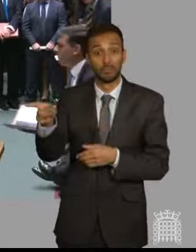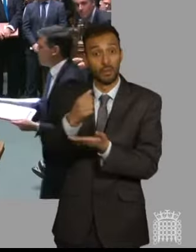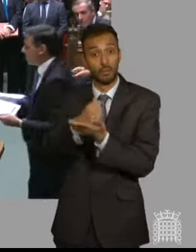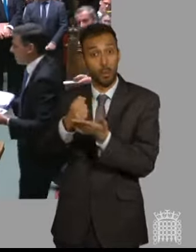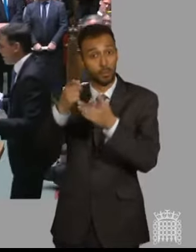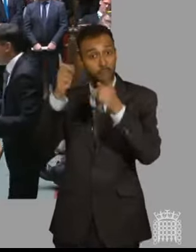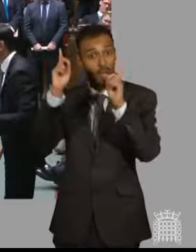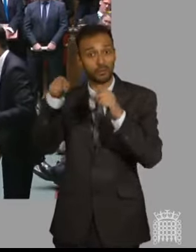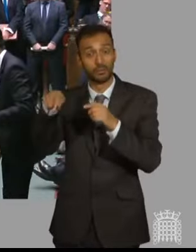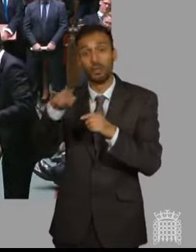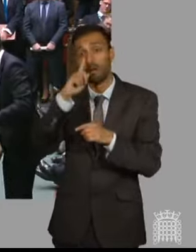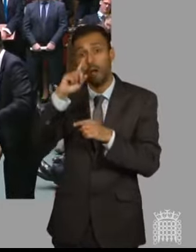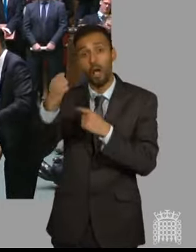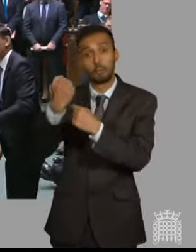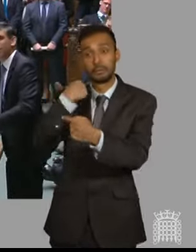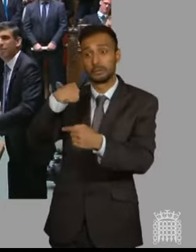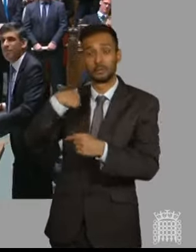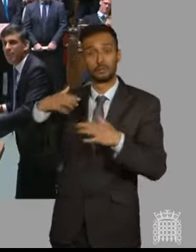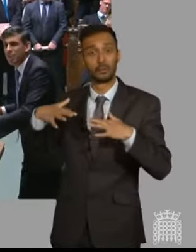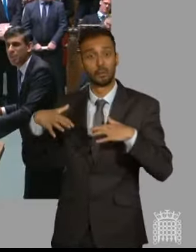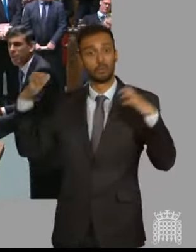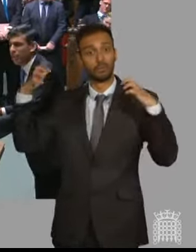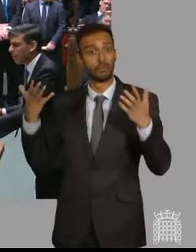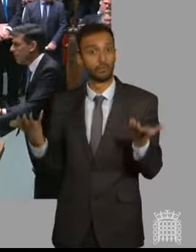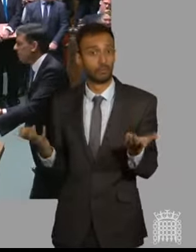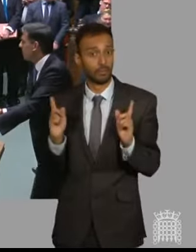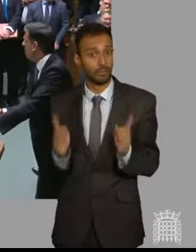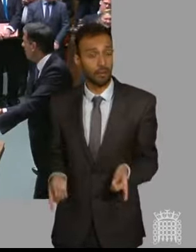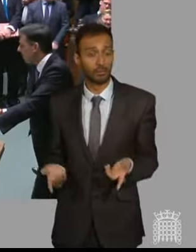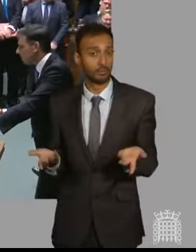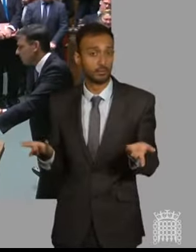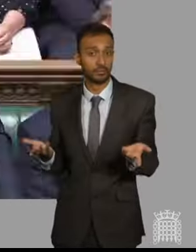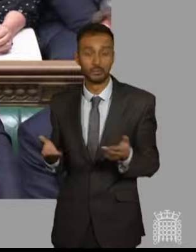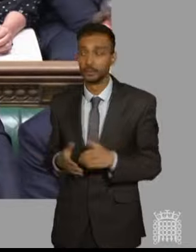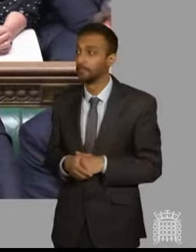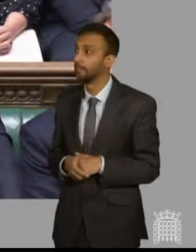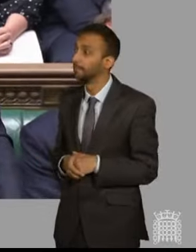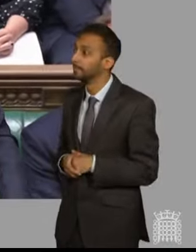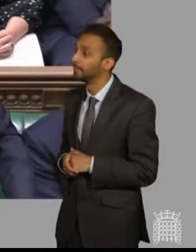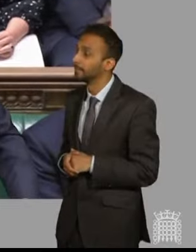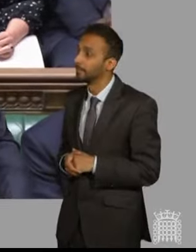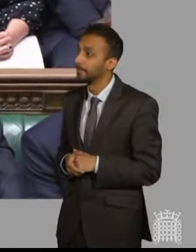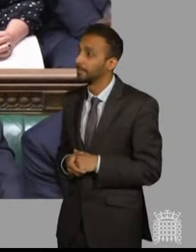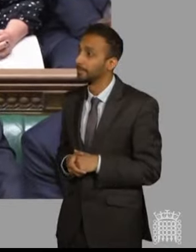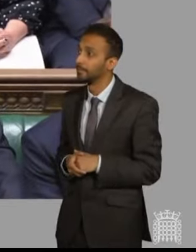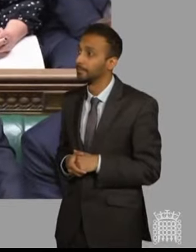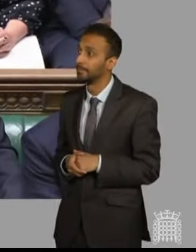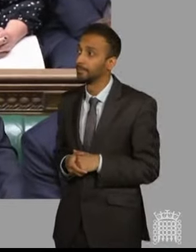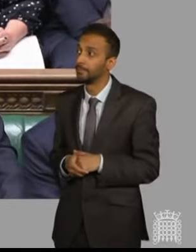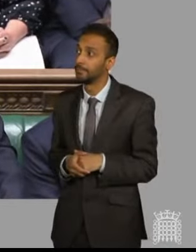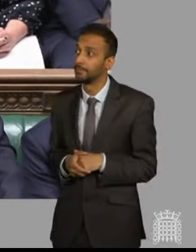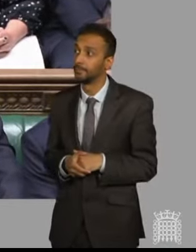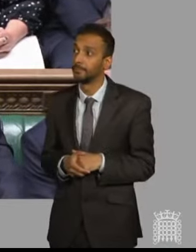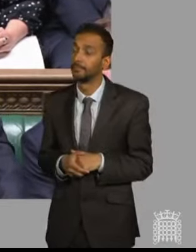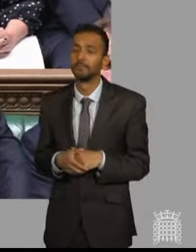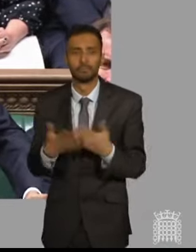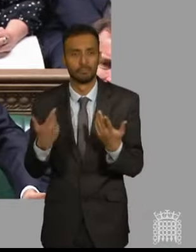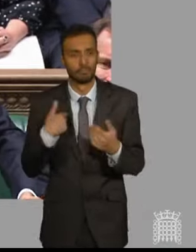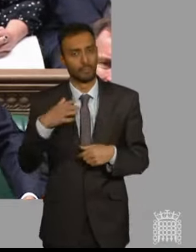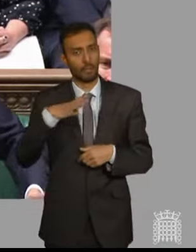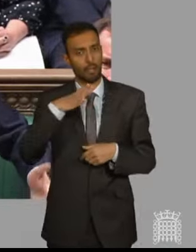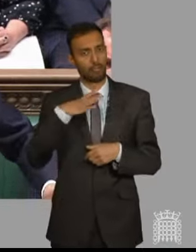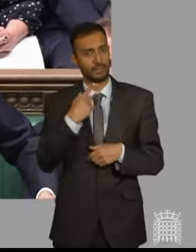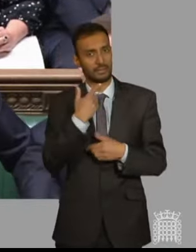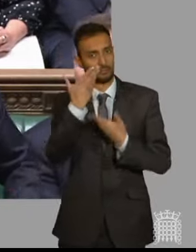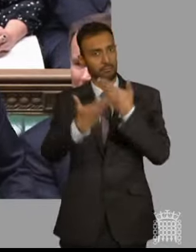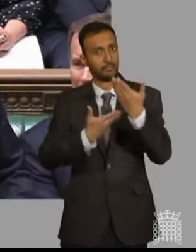Well, Mr. Speaker, as I've said, this is actually one of the greatest miscarriages of justice in our country's history. And all our